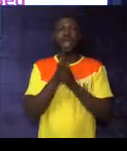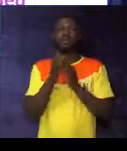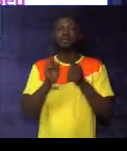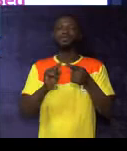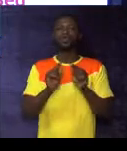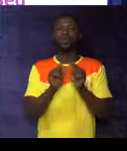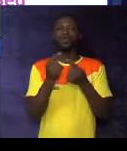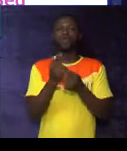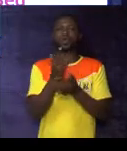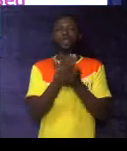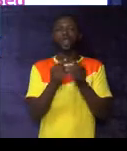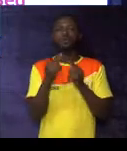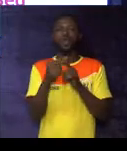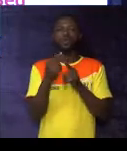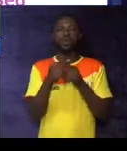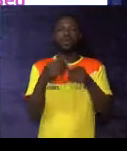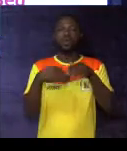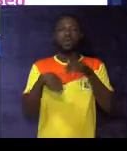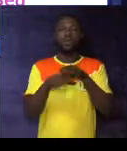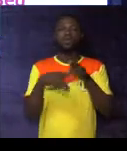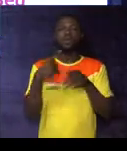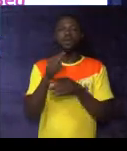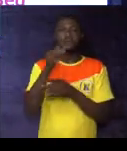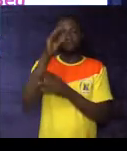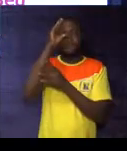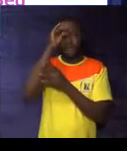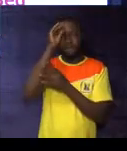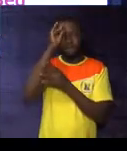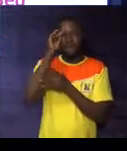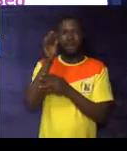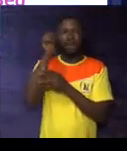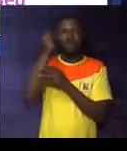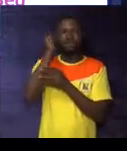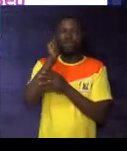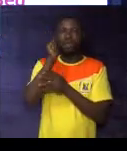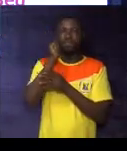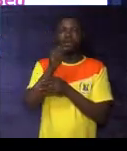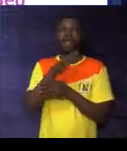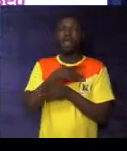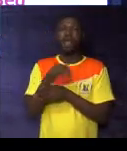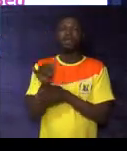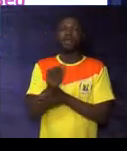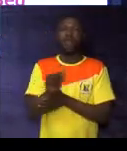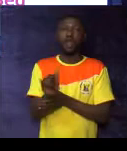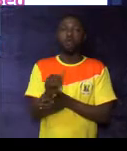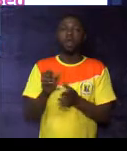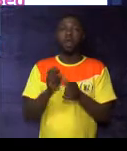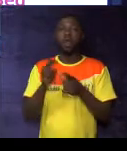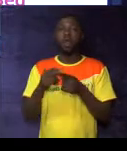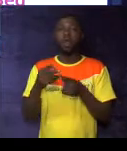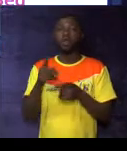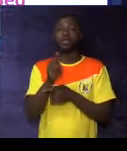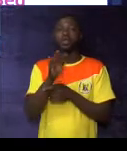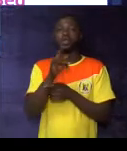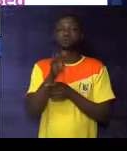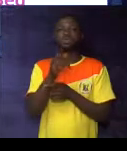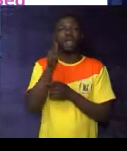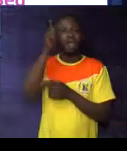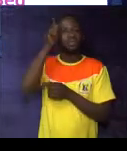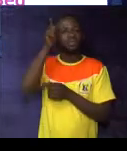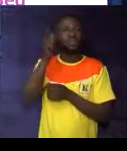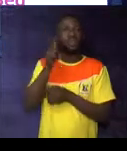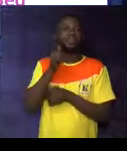You were asked to group some words under masculine, feminine, common, or